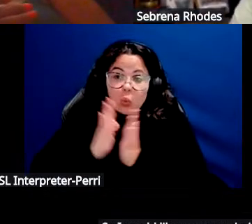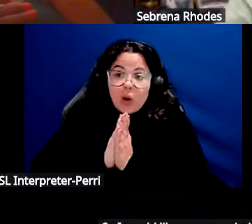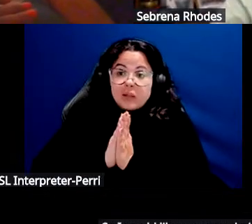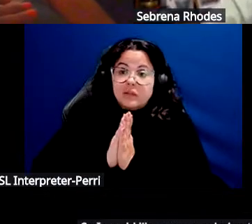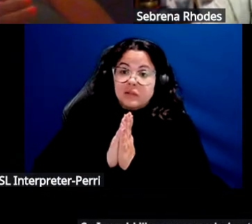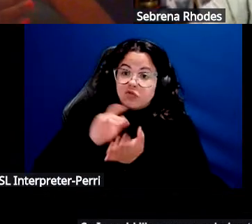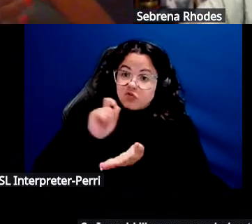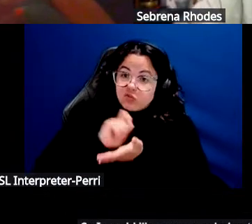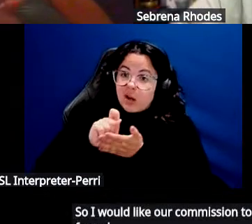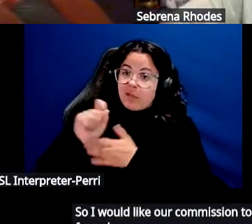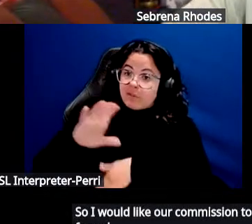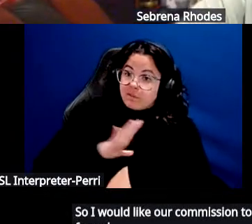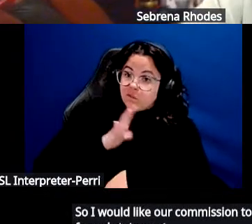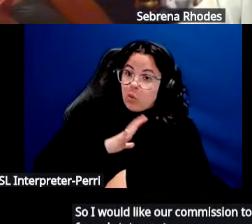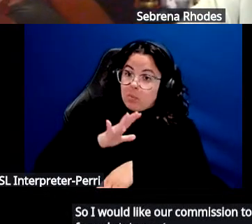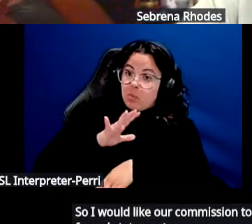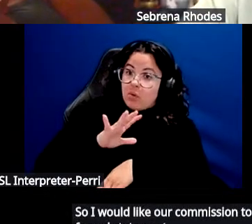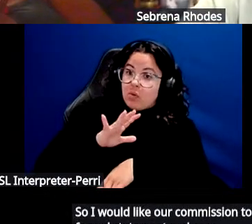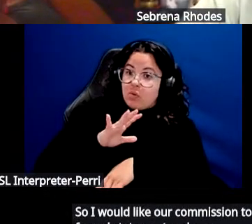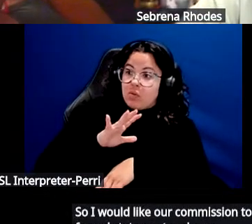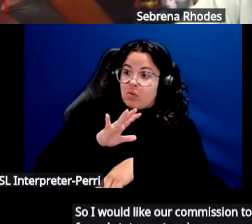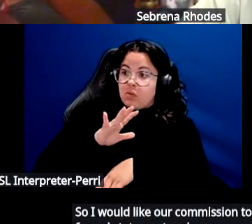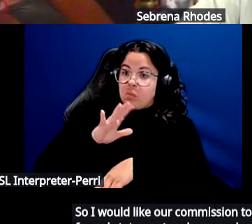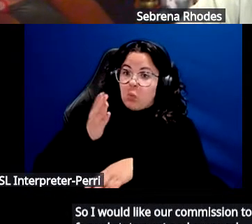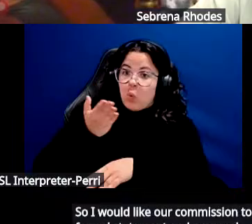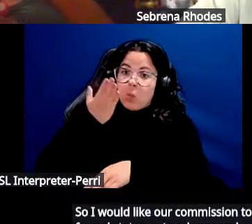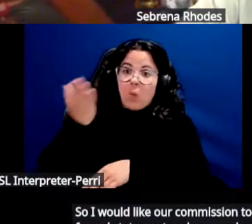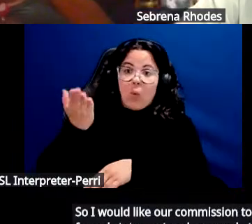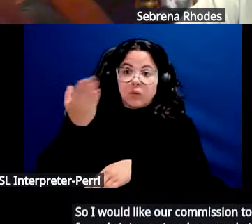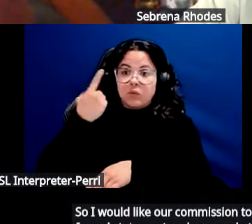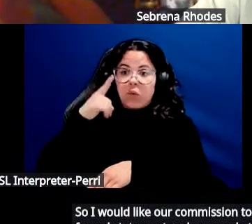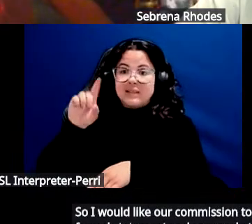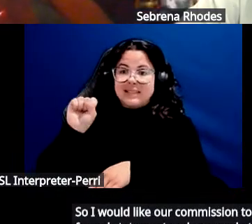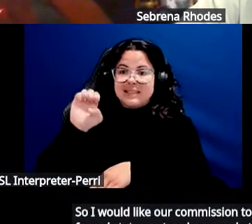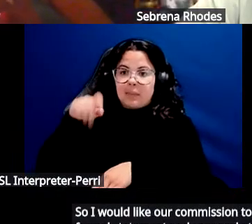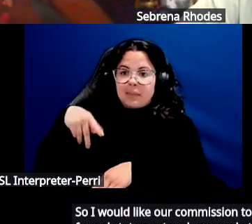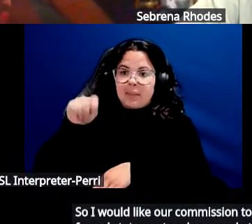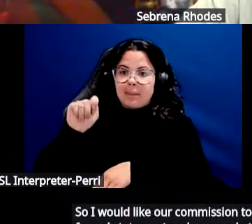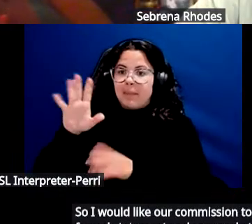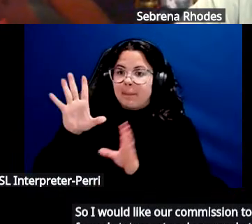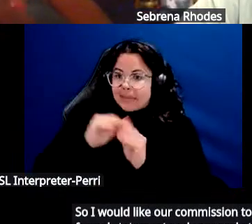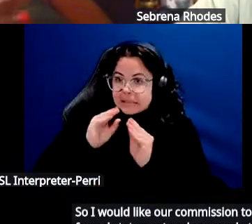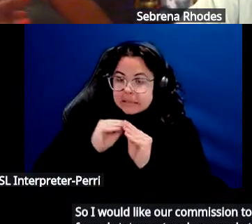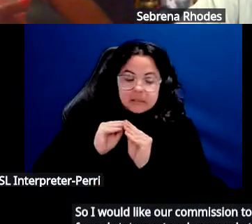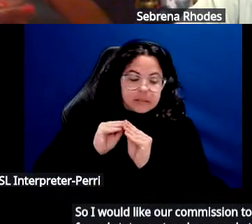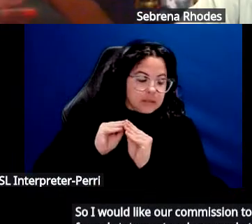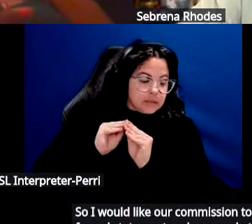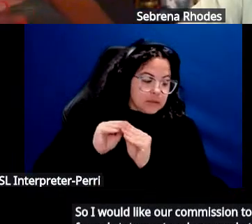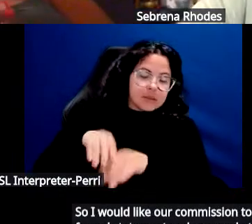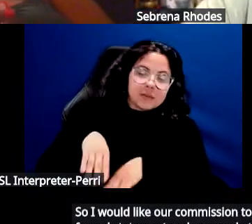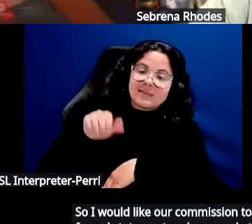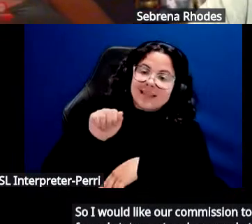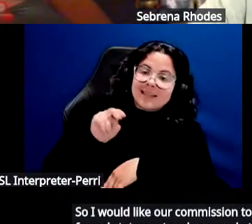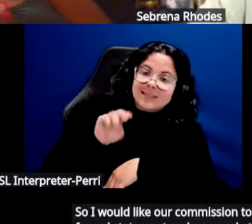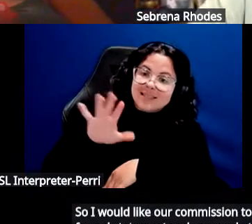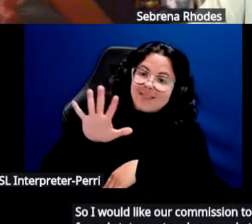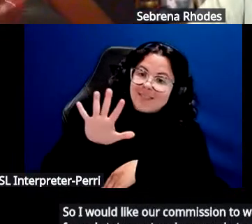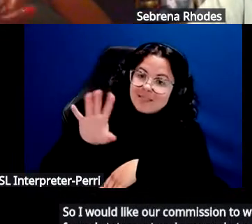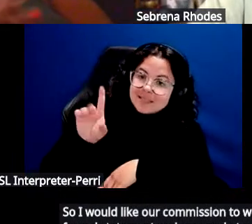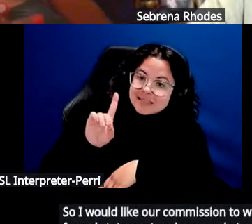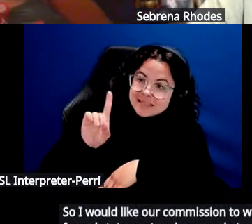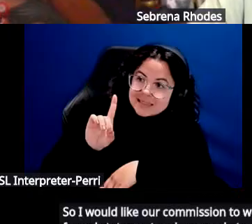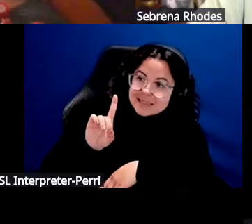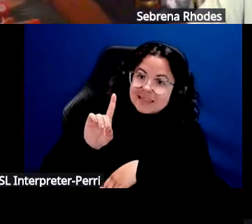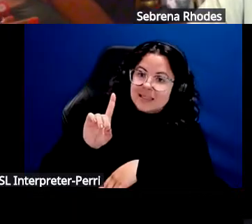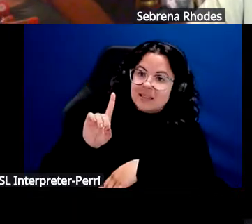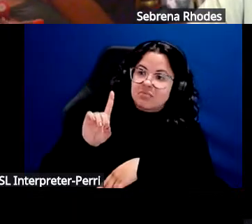formal statement and proposal at our September meeting. So I move that ANC 5D commences